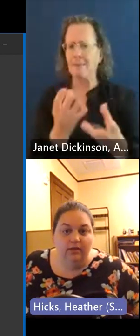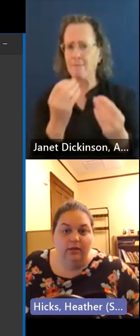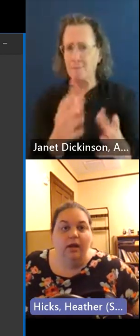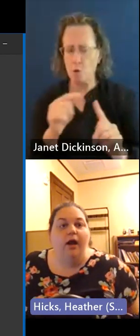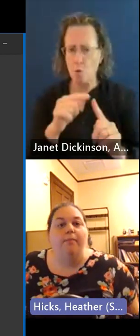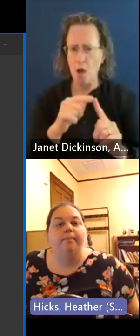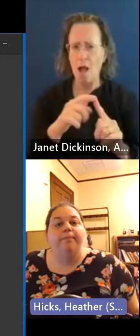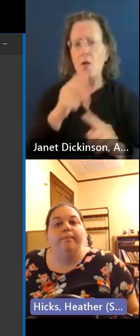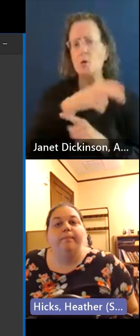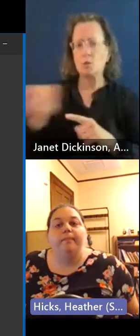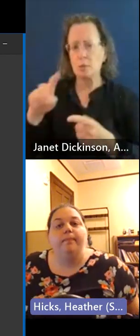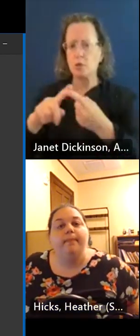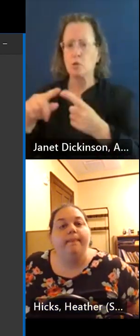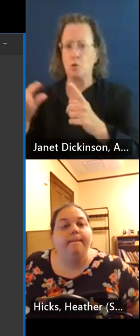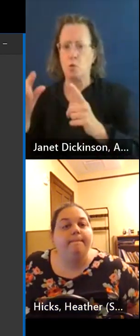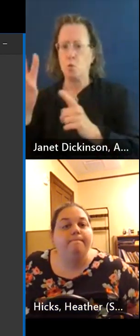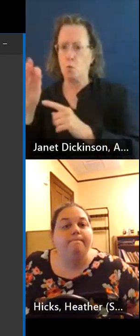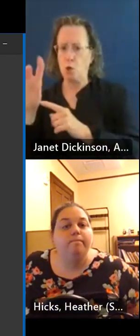Word,